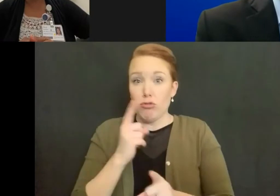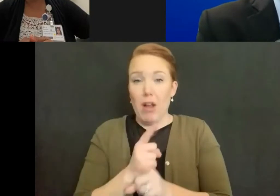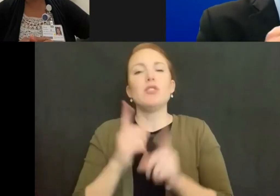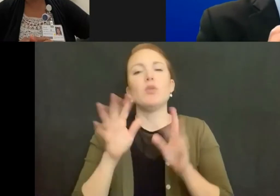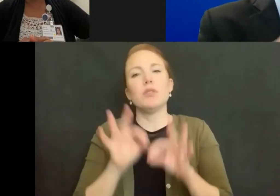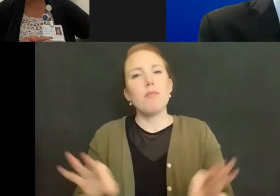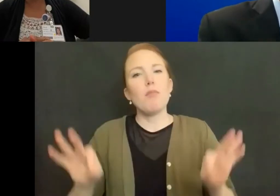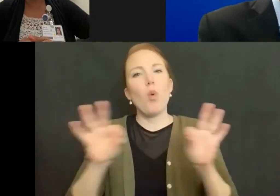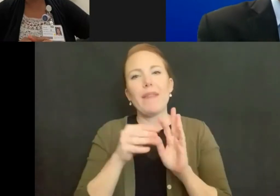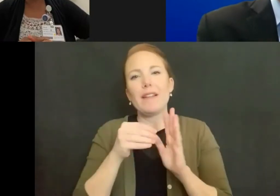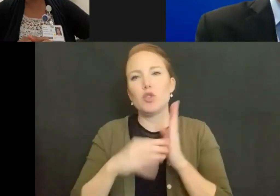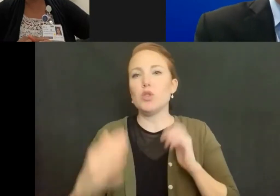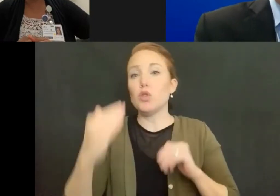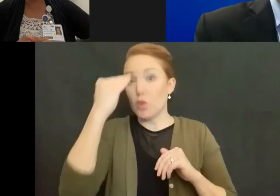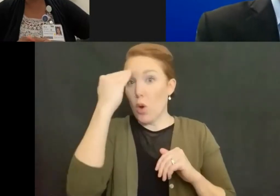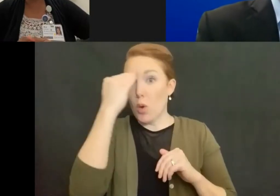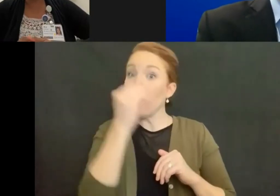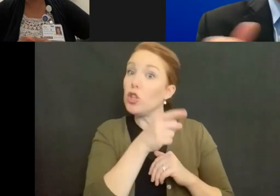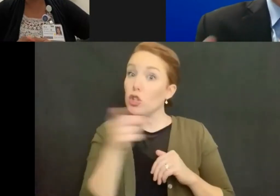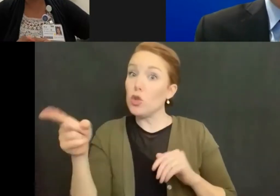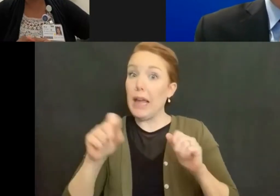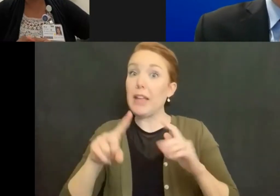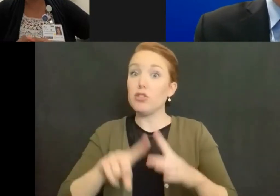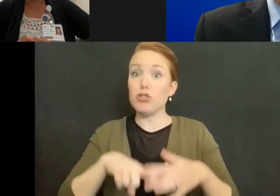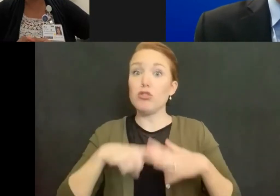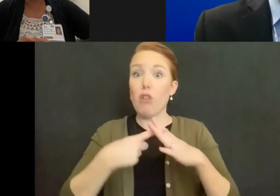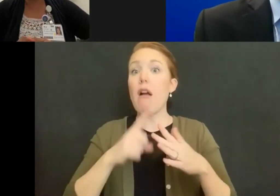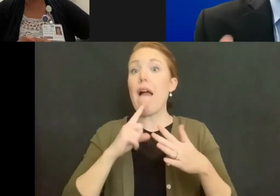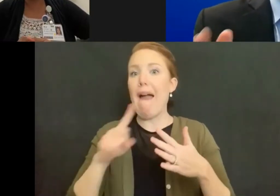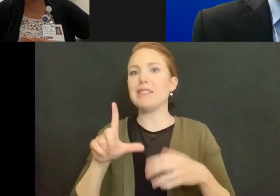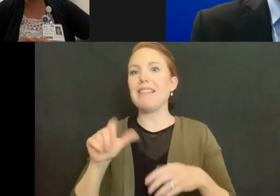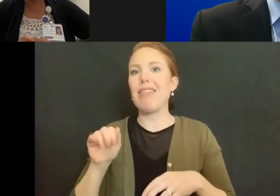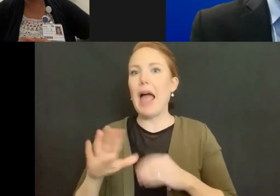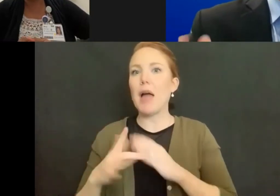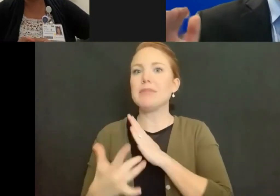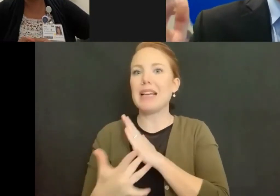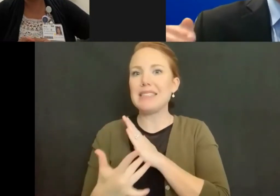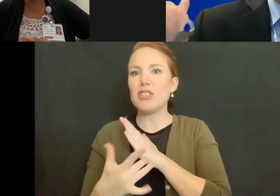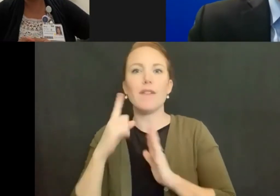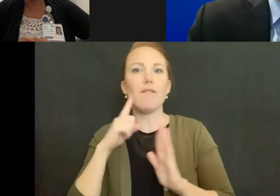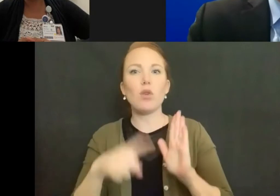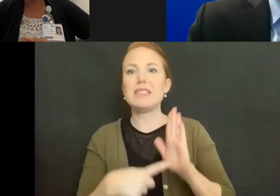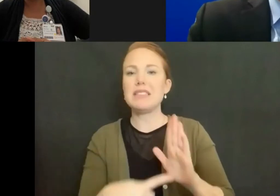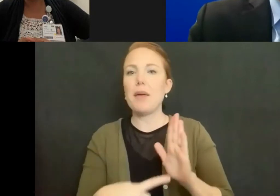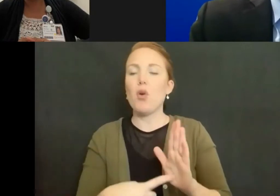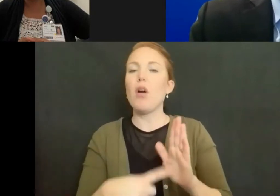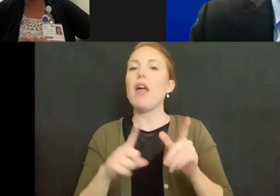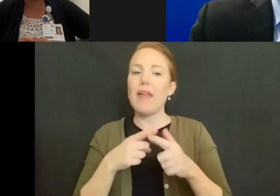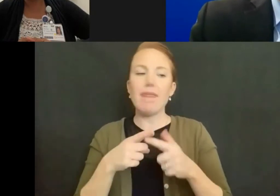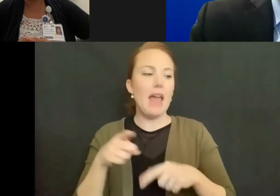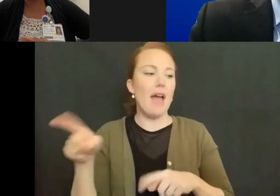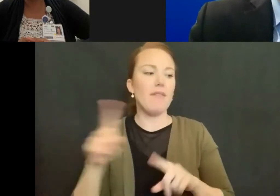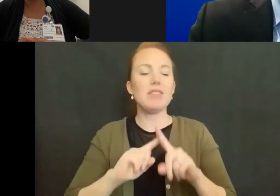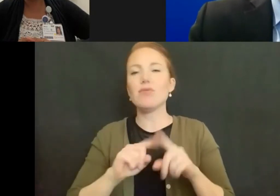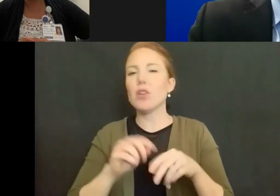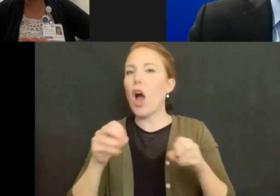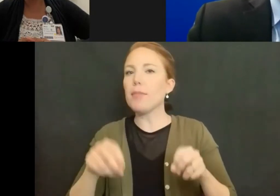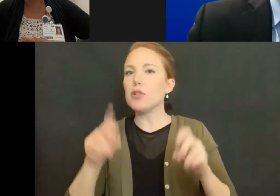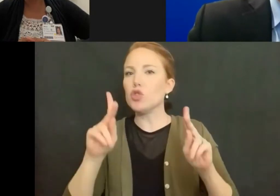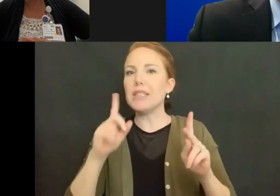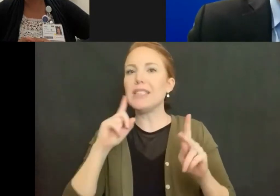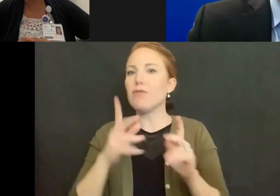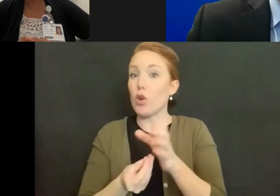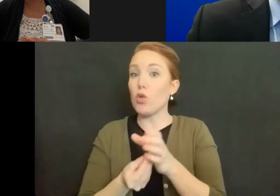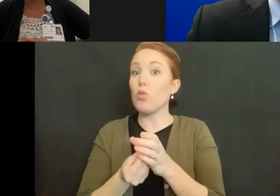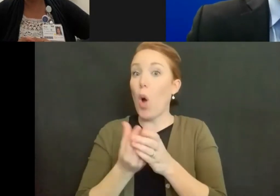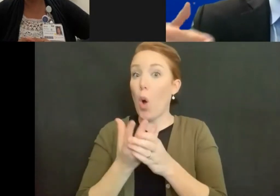know that you can start as like a lab technician, for example, and there are opportunities to grow in